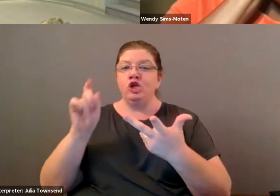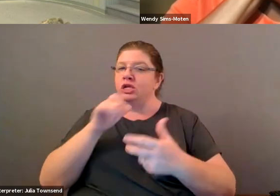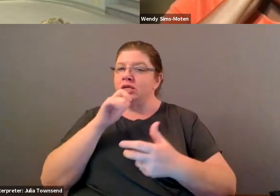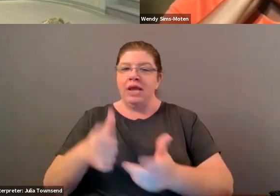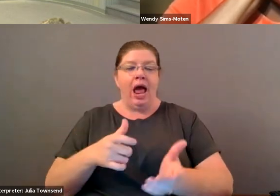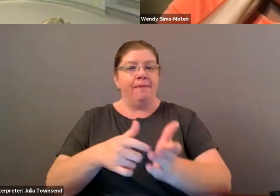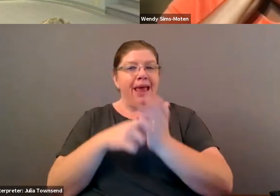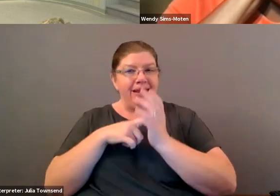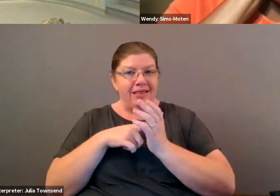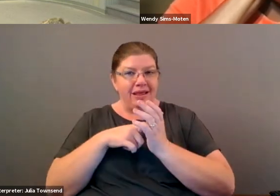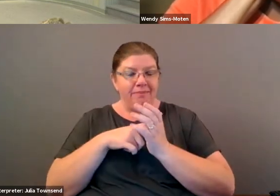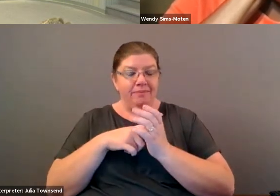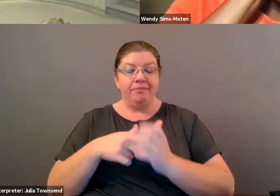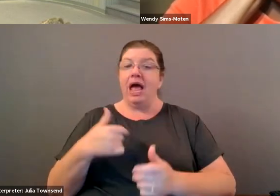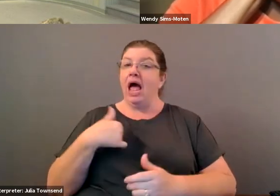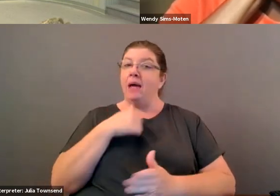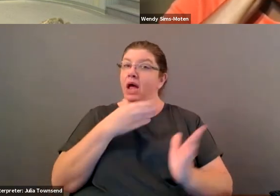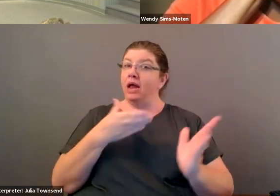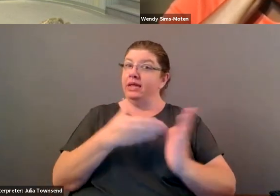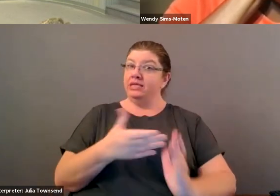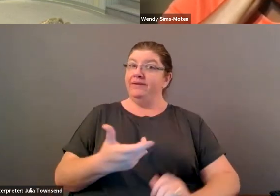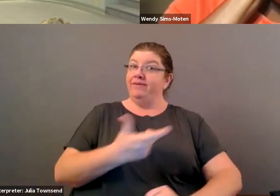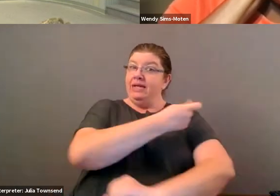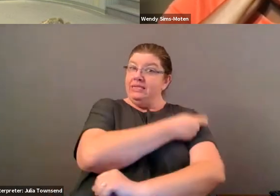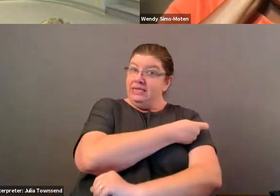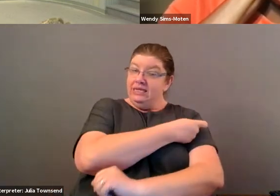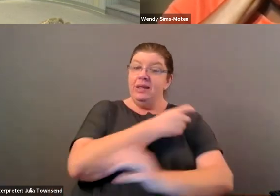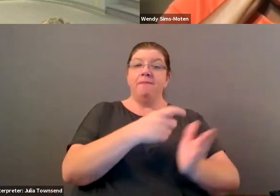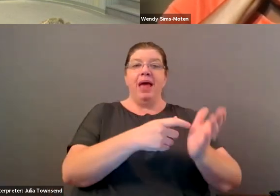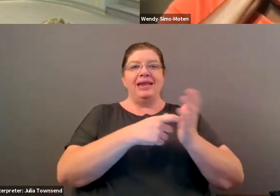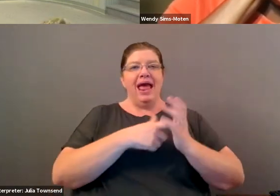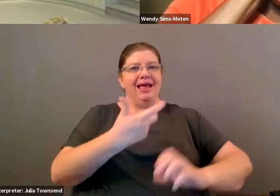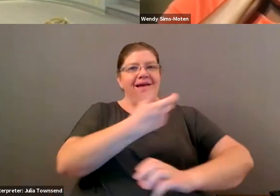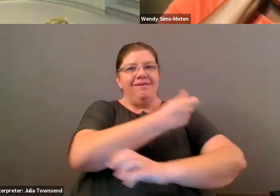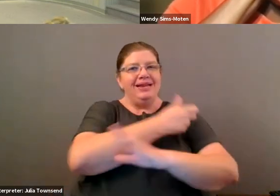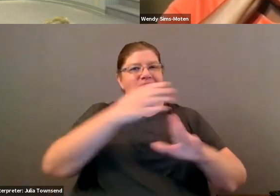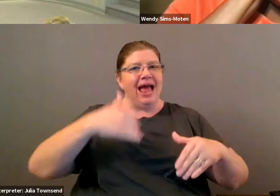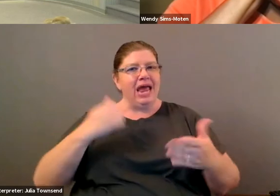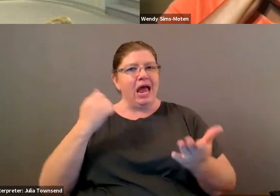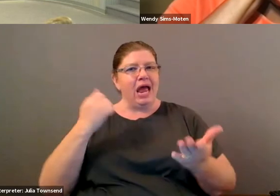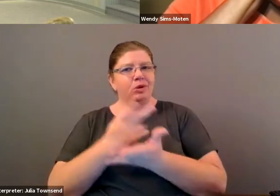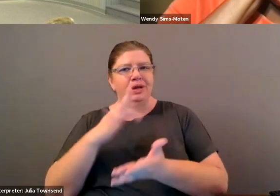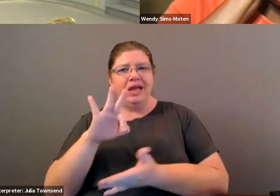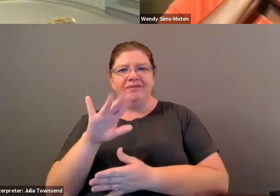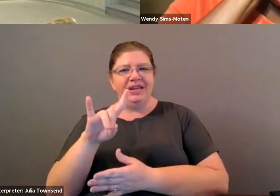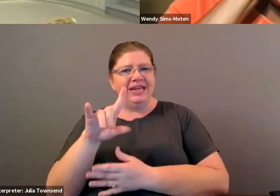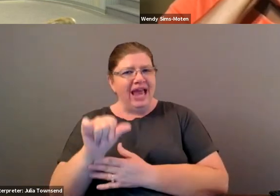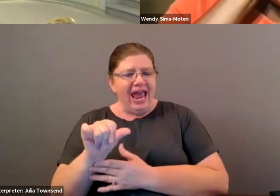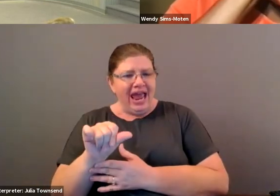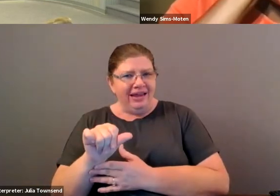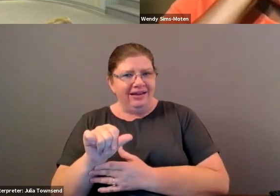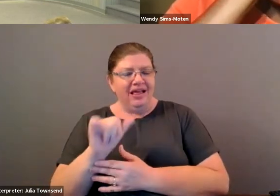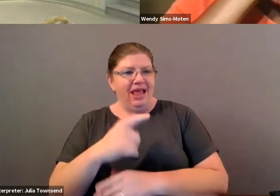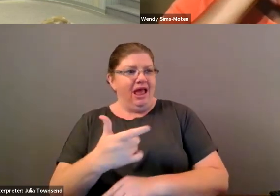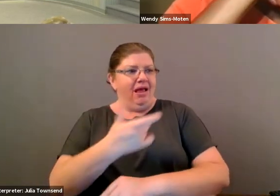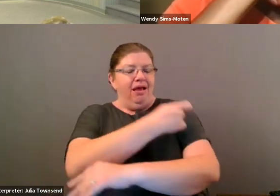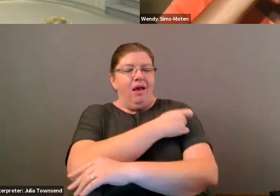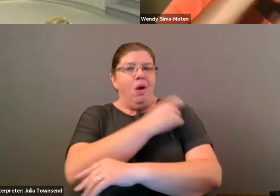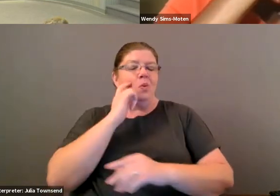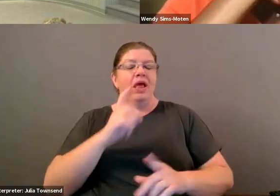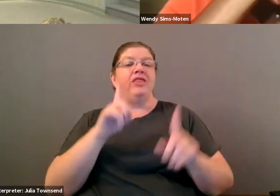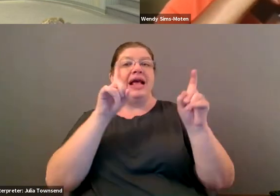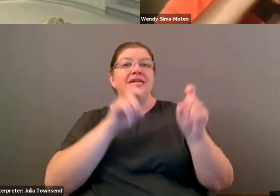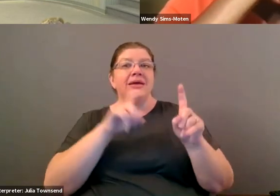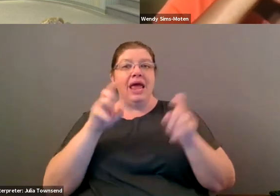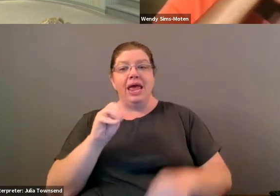vaccines. I'm not against vaccines, but mandating vaccines that are not yet approved by the FDA, and which are injections involving experimental